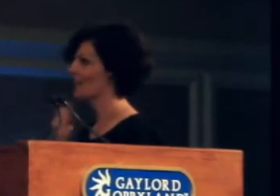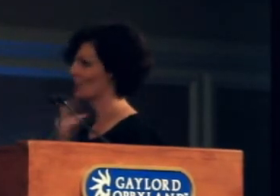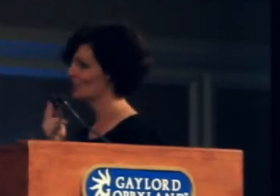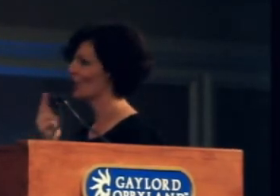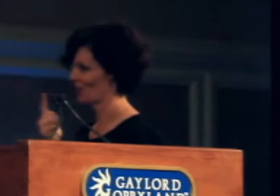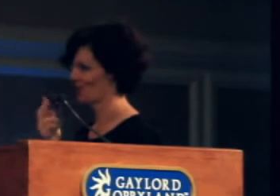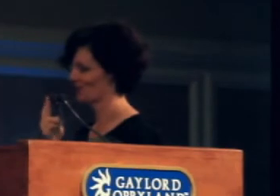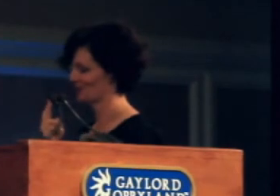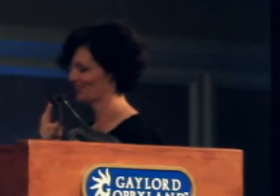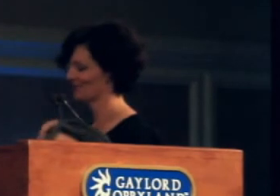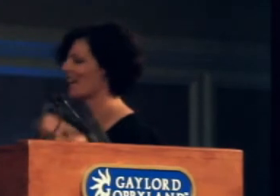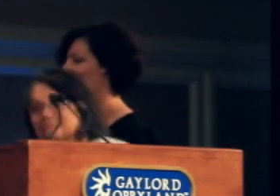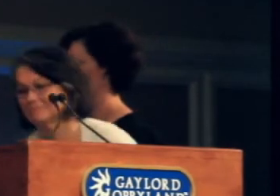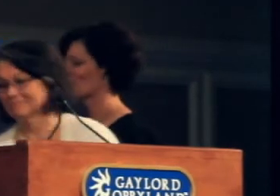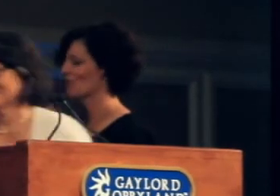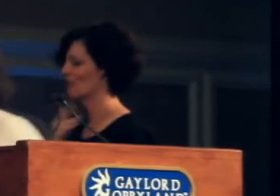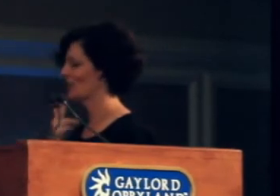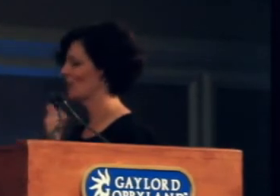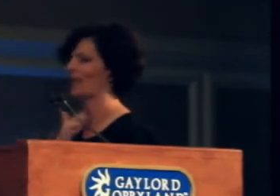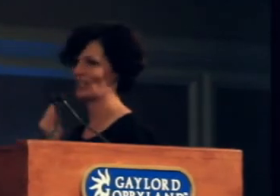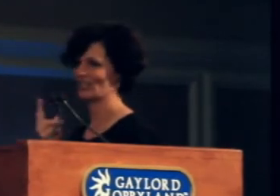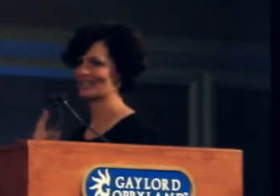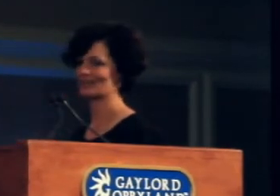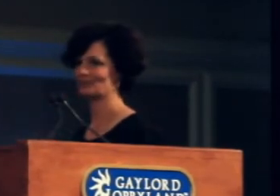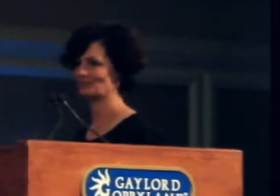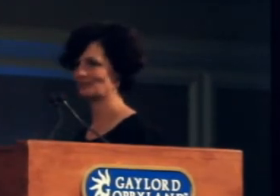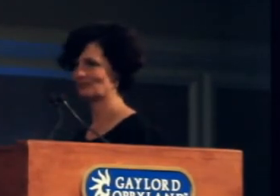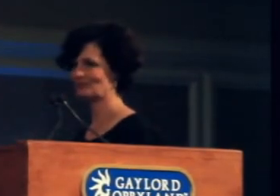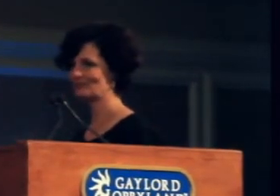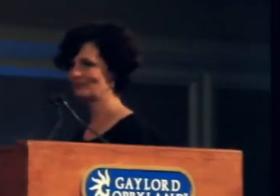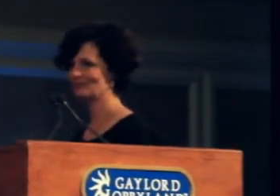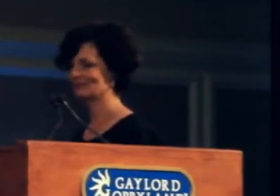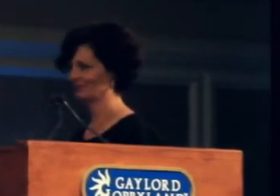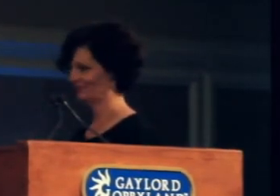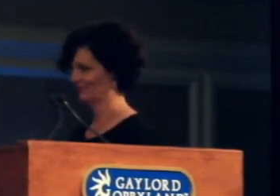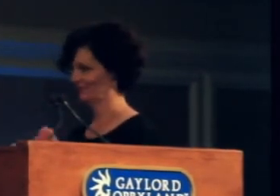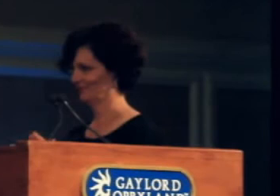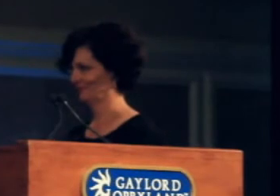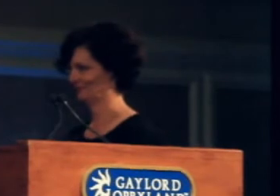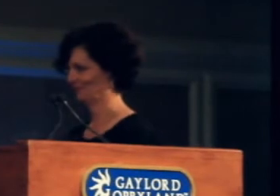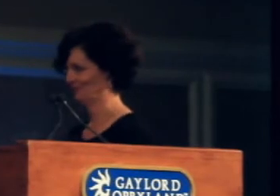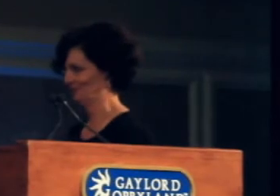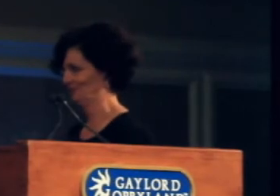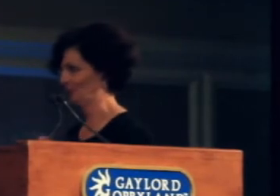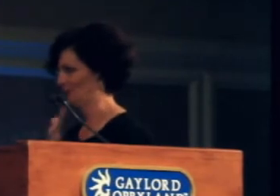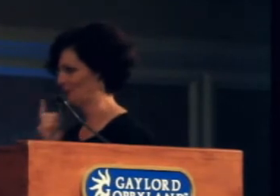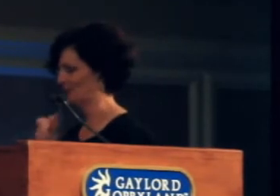as an individual. Congratulations, James. Best luck on your graduation. Thank you. At Arroyo Grande High School.